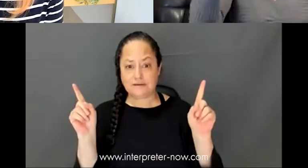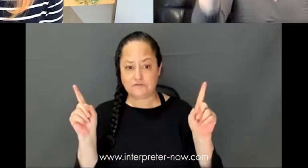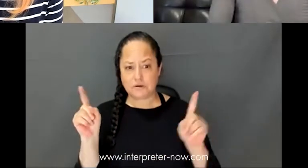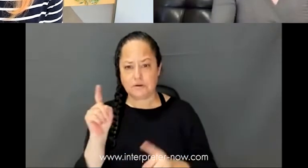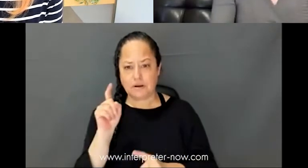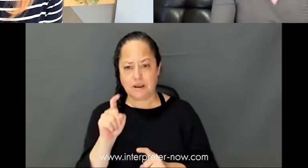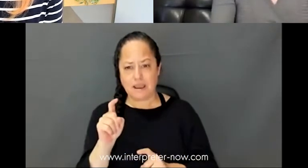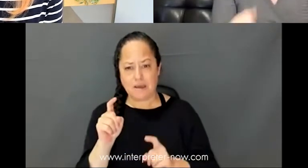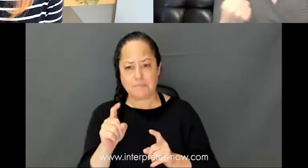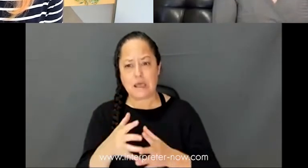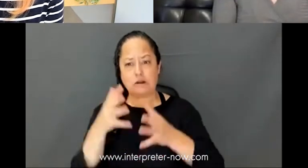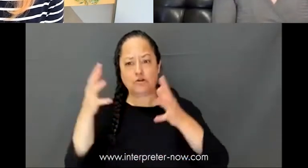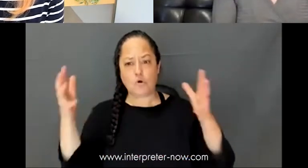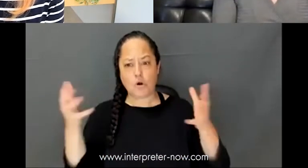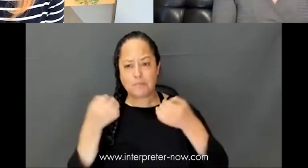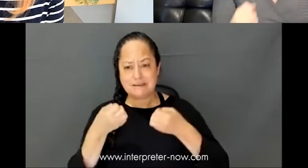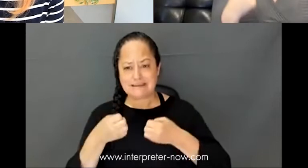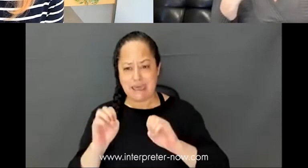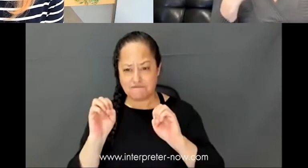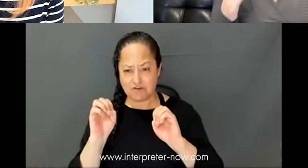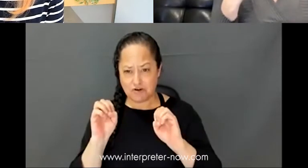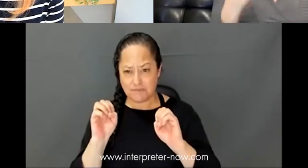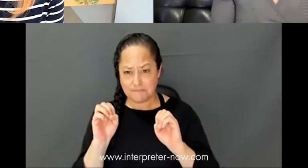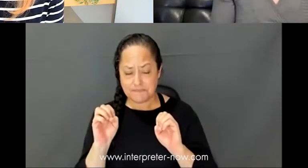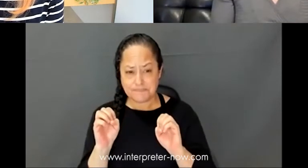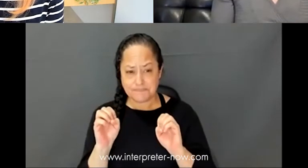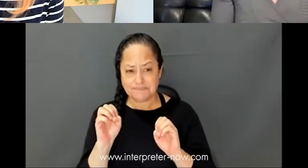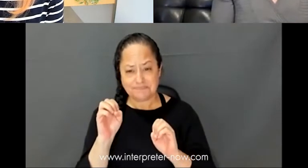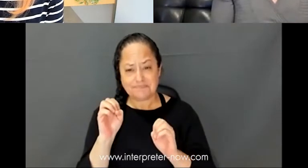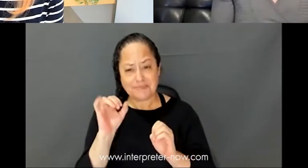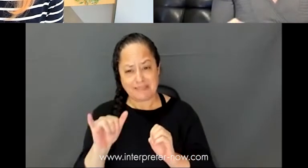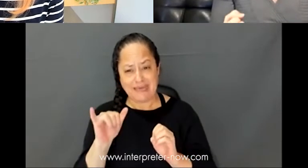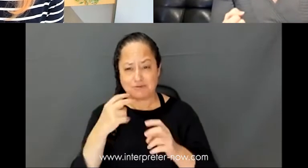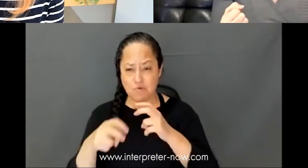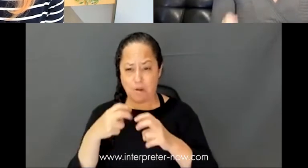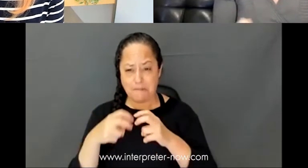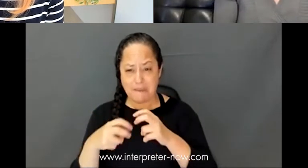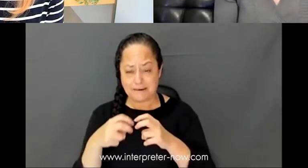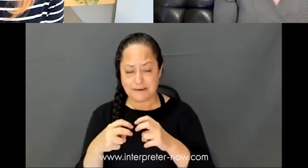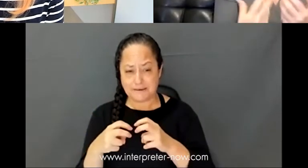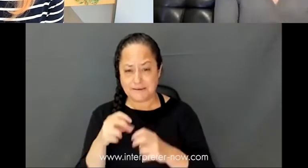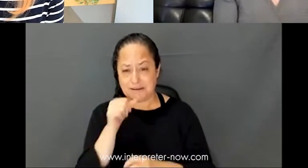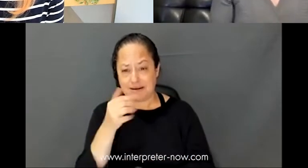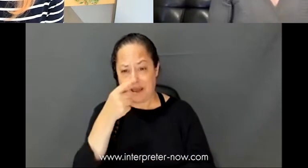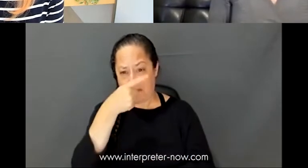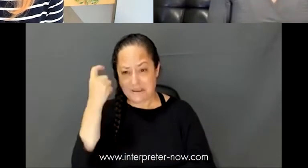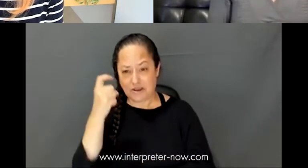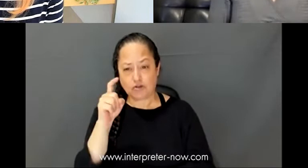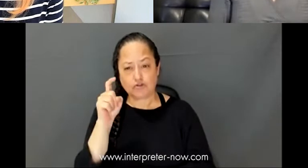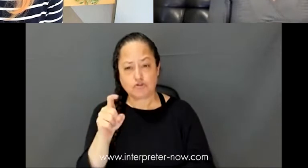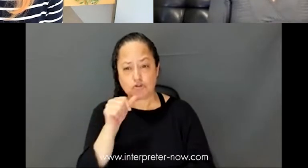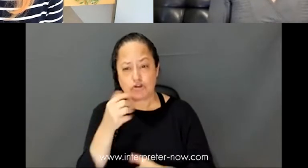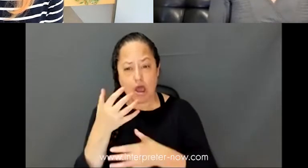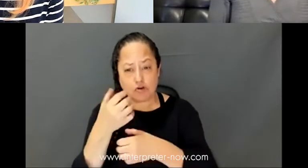an enormous amount of effort in. And that's problematic. Not because we shouldn't try to trust one